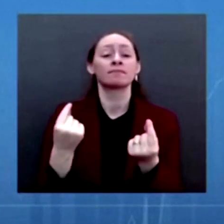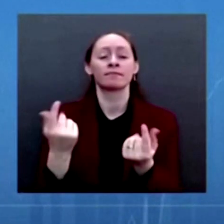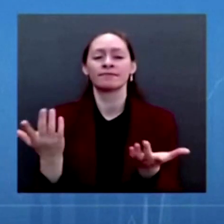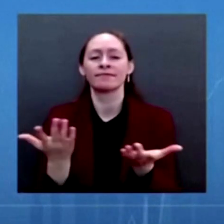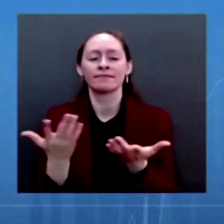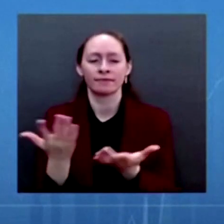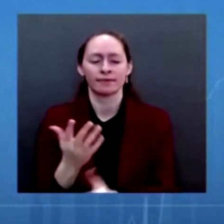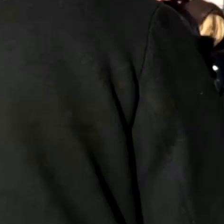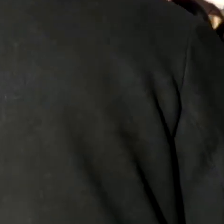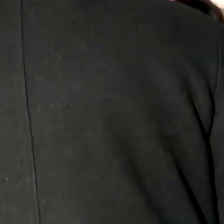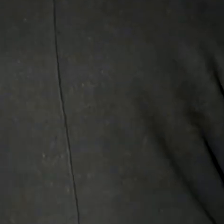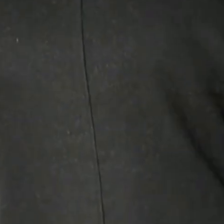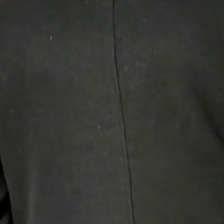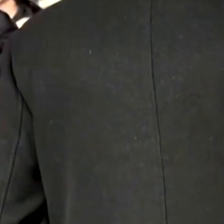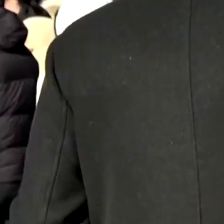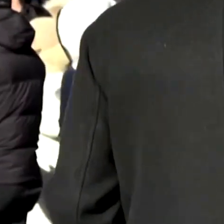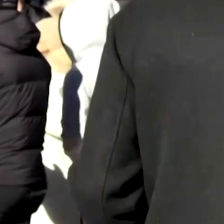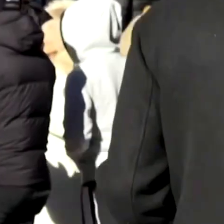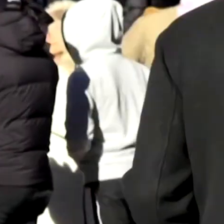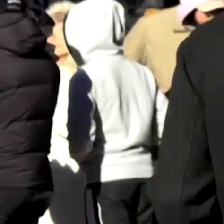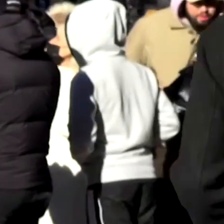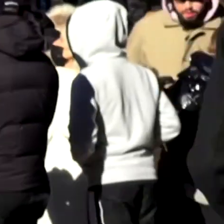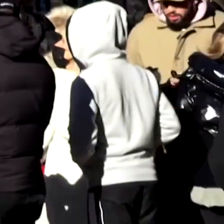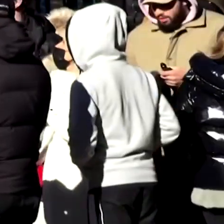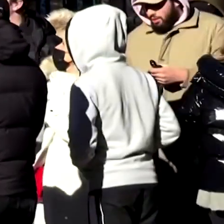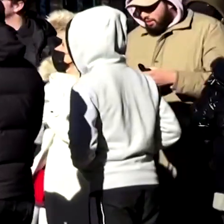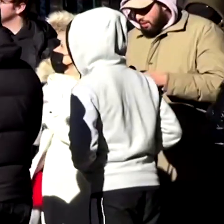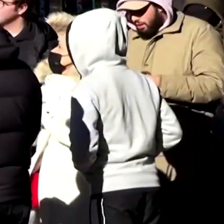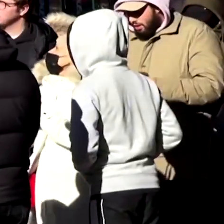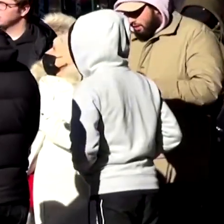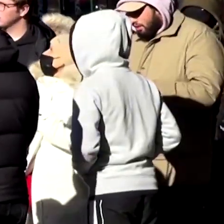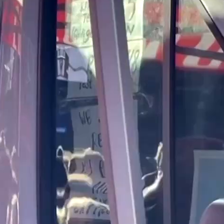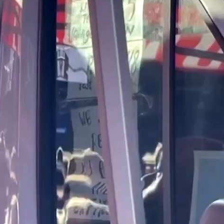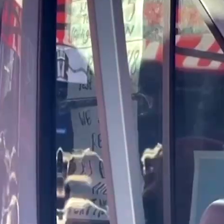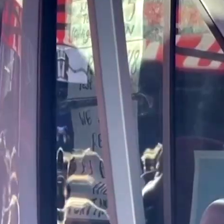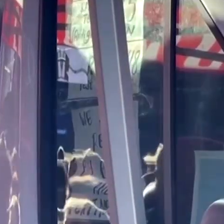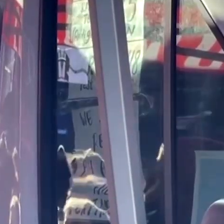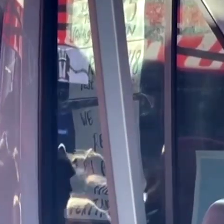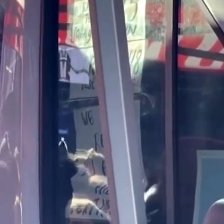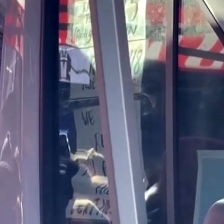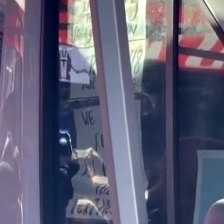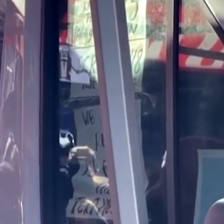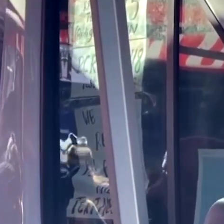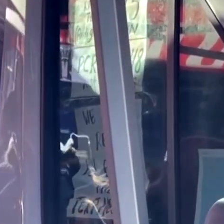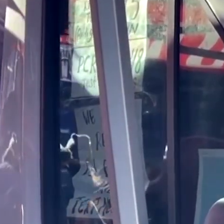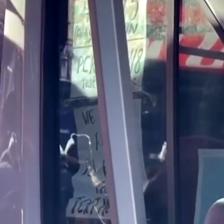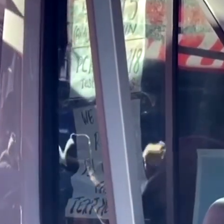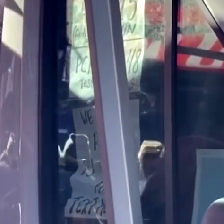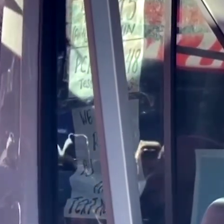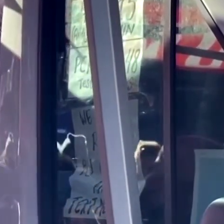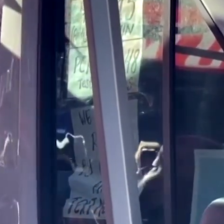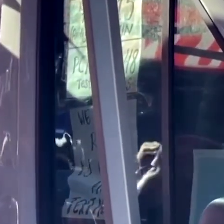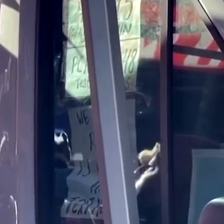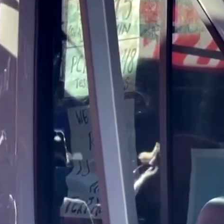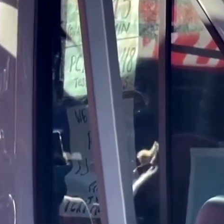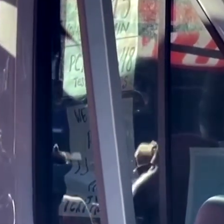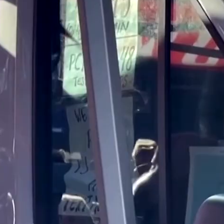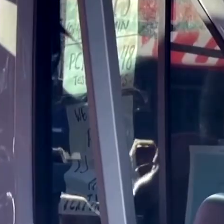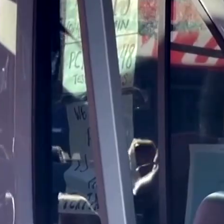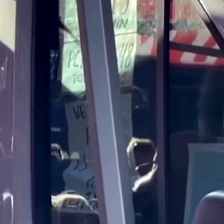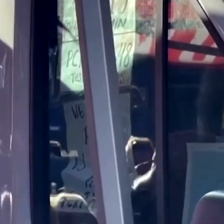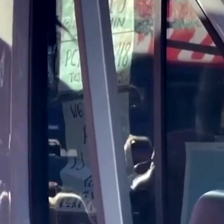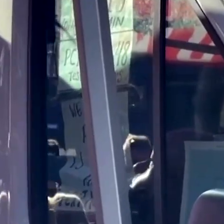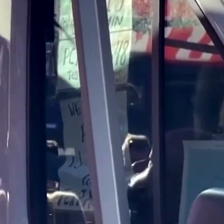or a negative test. But Walensky said it became very clear that many Americans were interested in taking a rapid test after